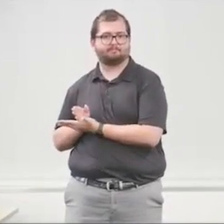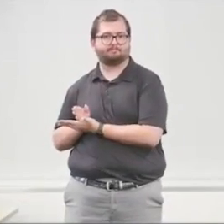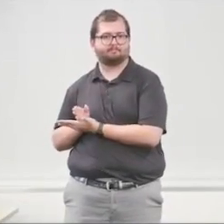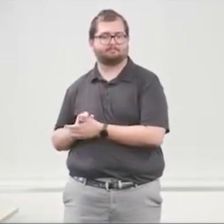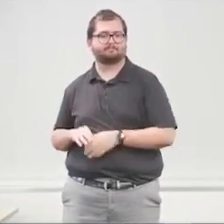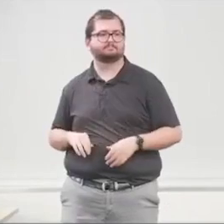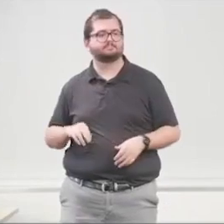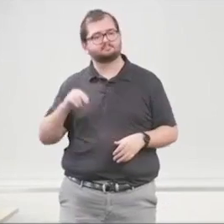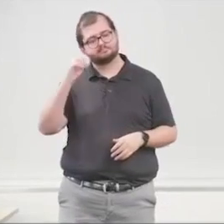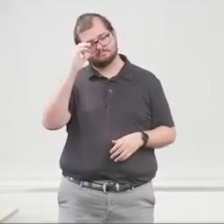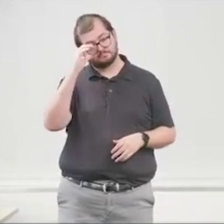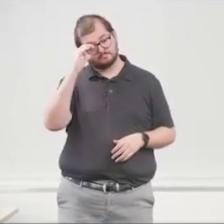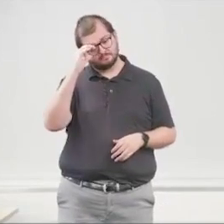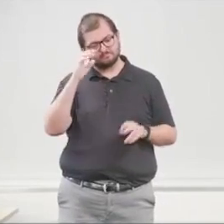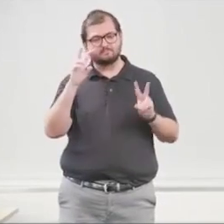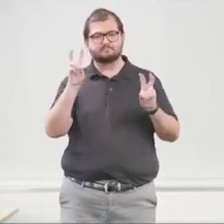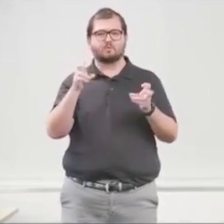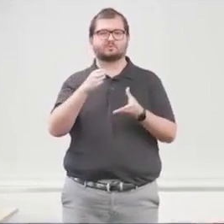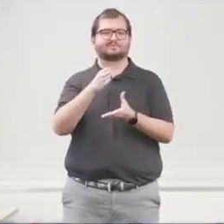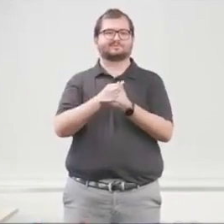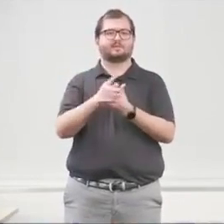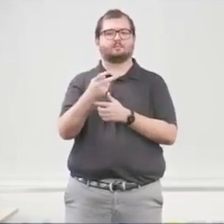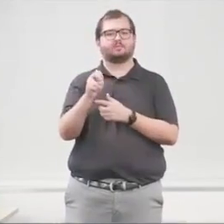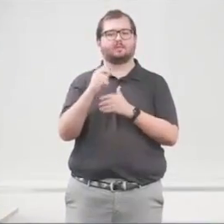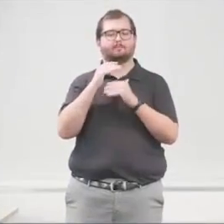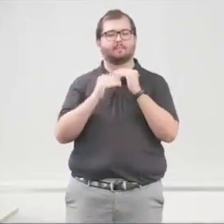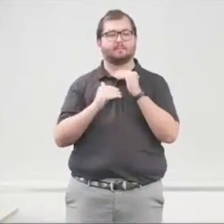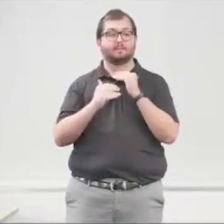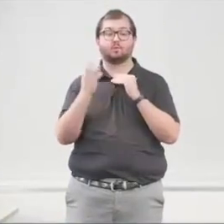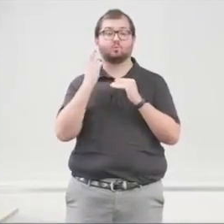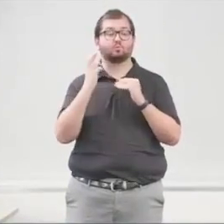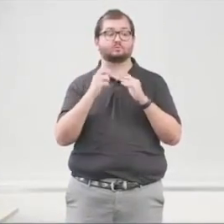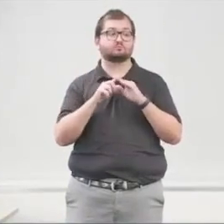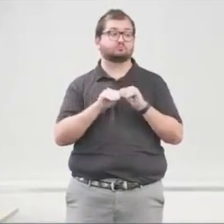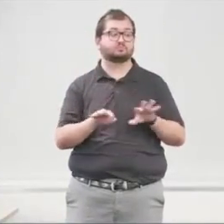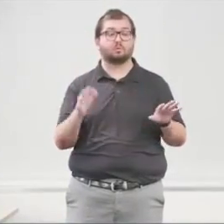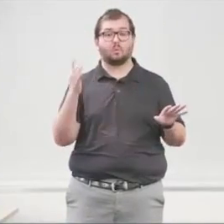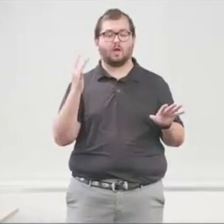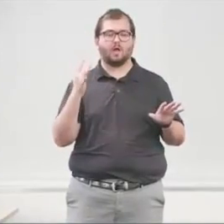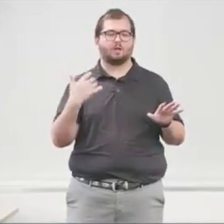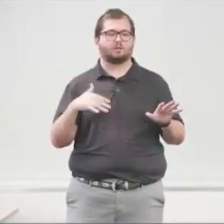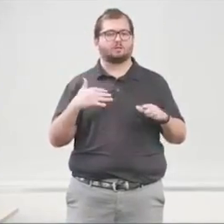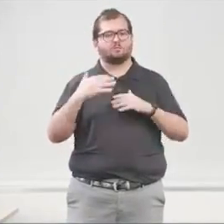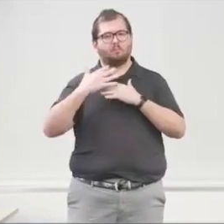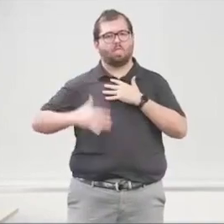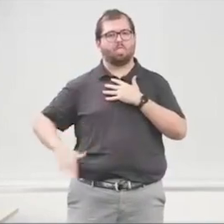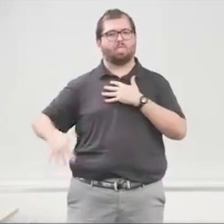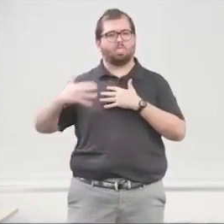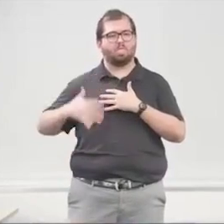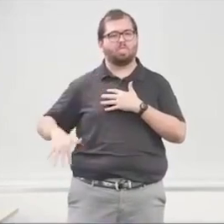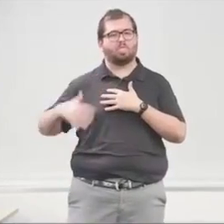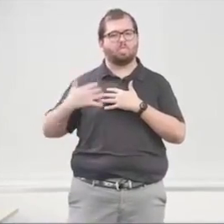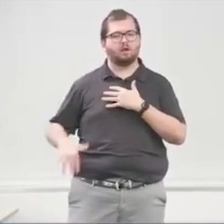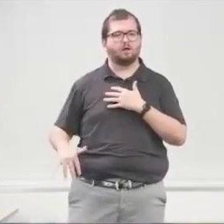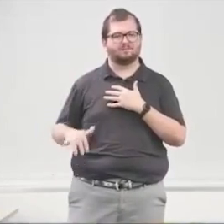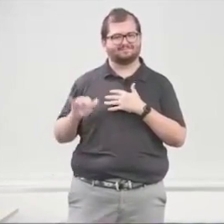The Stop the Bleed came out because of massive blood loss, because of the data that I had